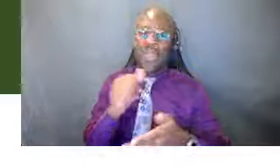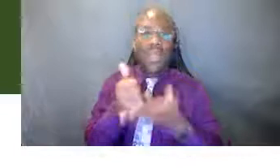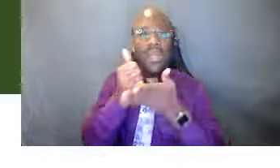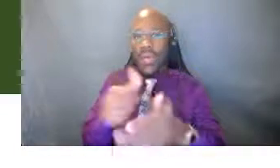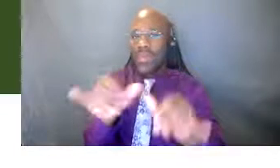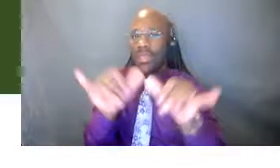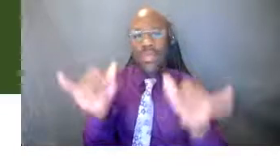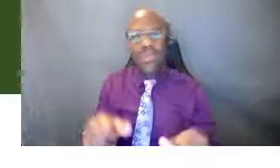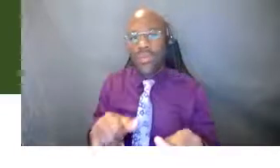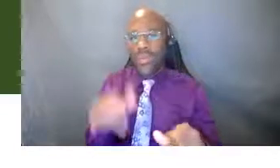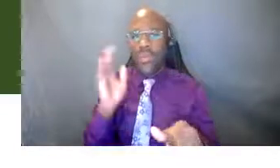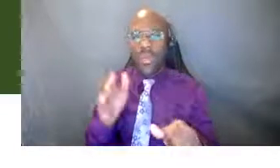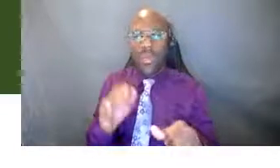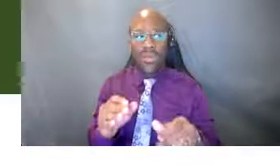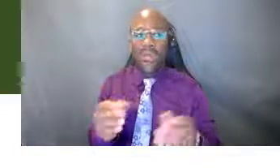advocates is that